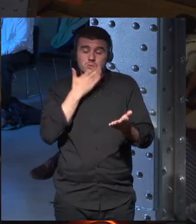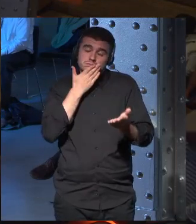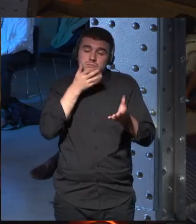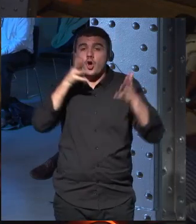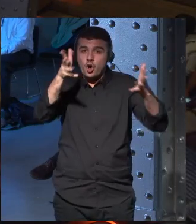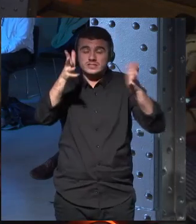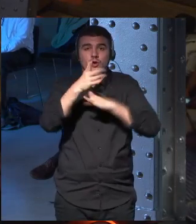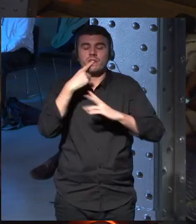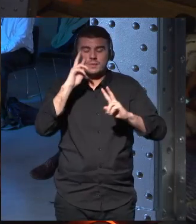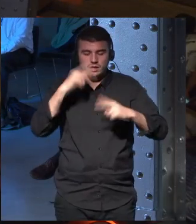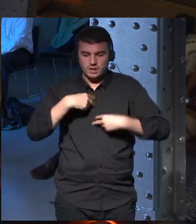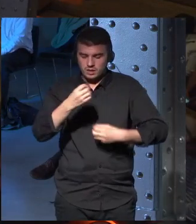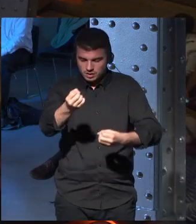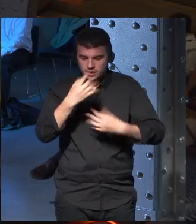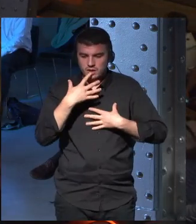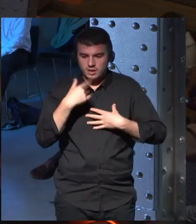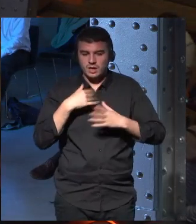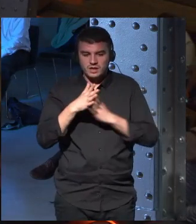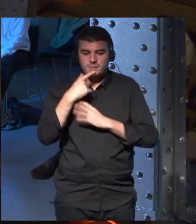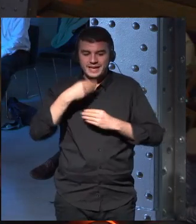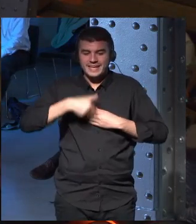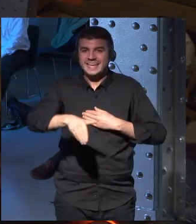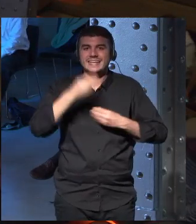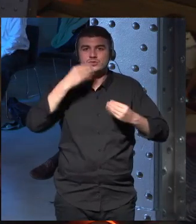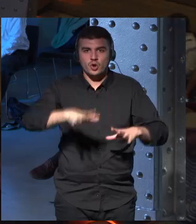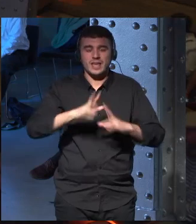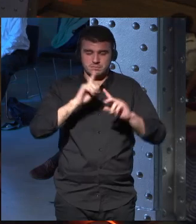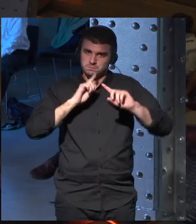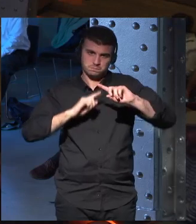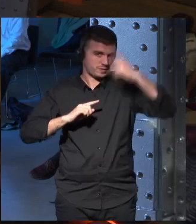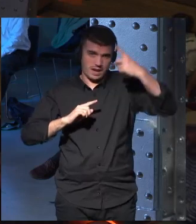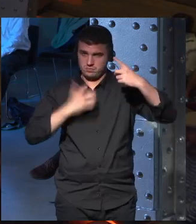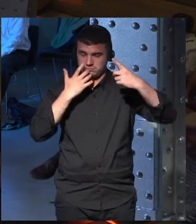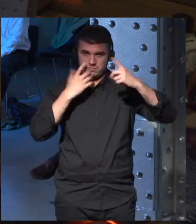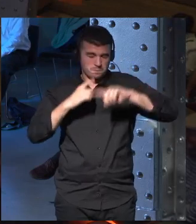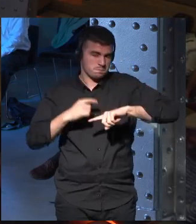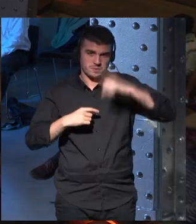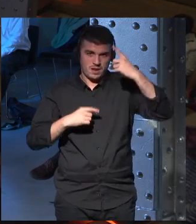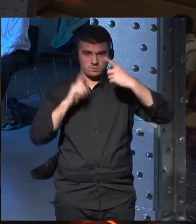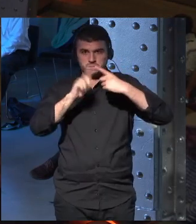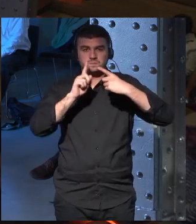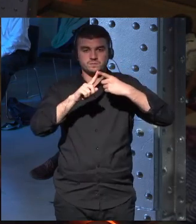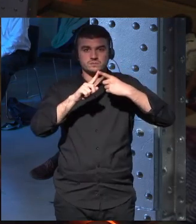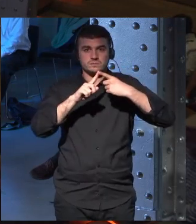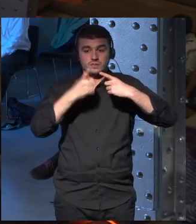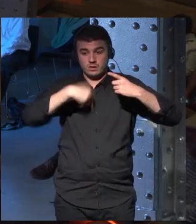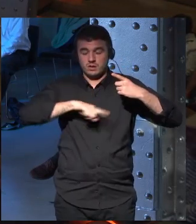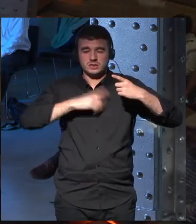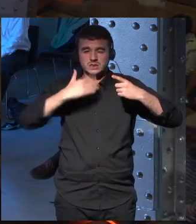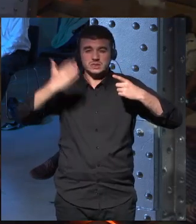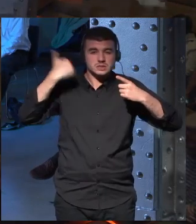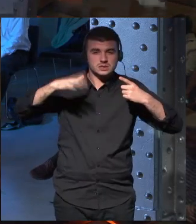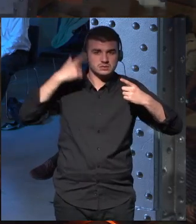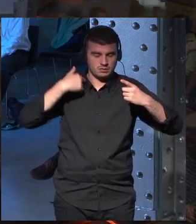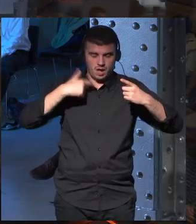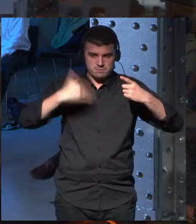the following story. Number one, our forefathers did bad things, but